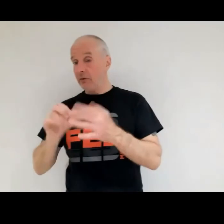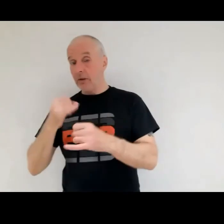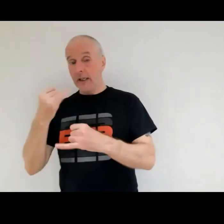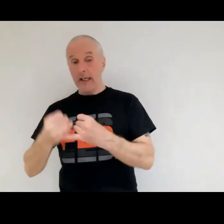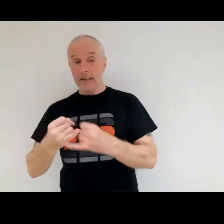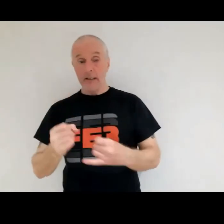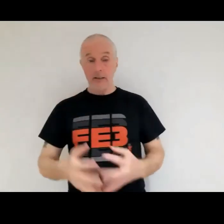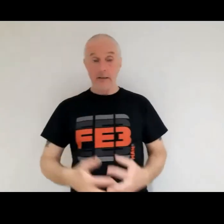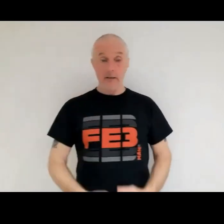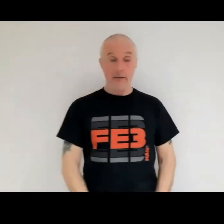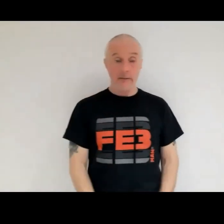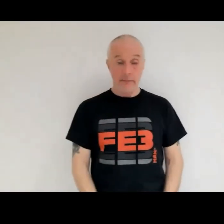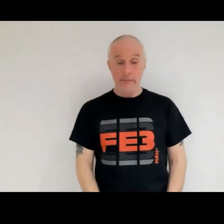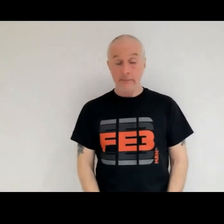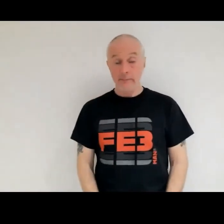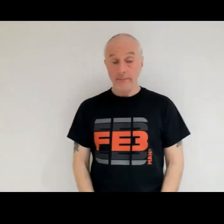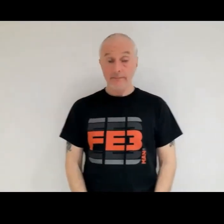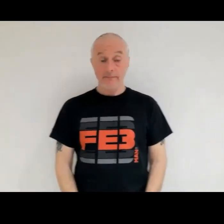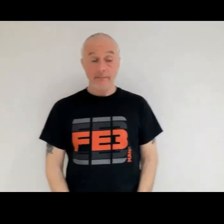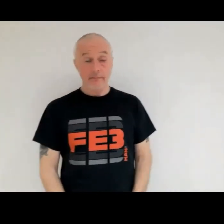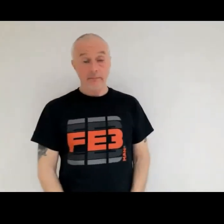Makes total sense. Thank you, Tommy.